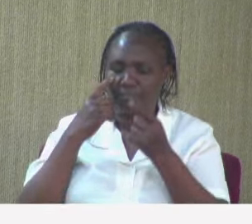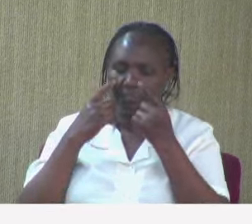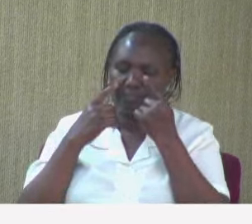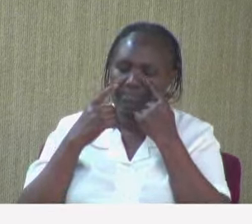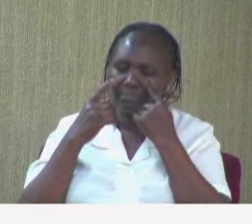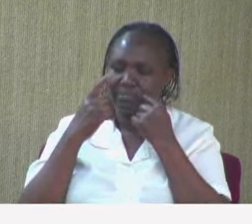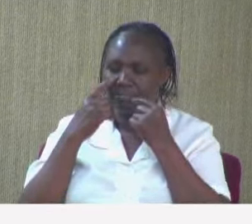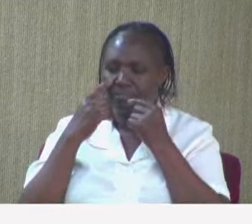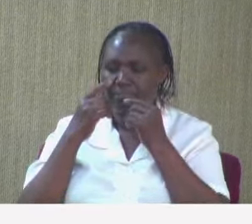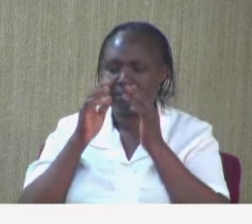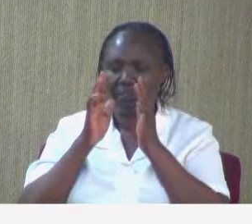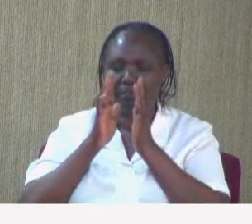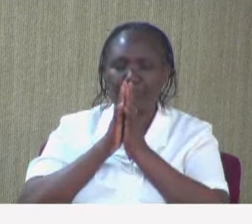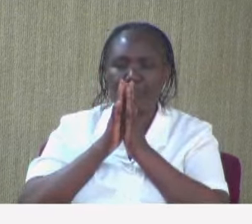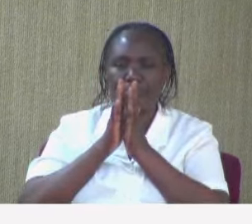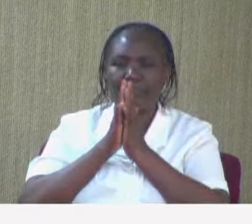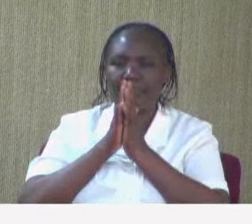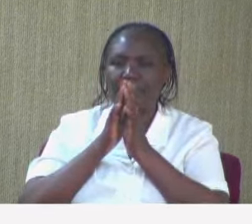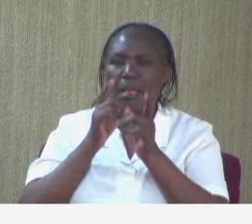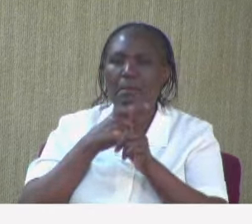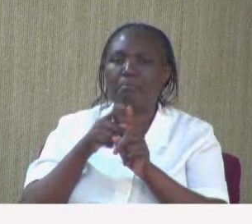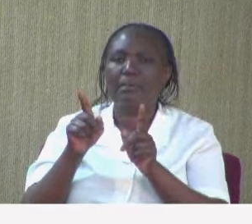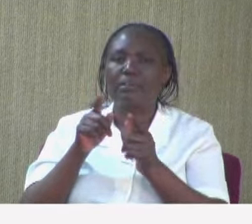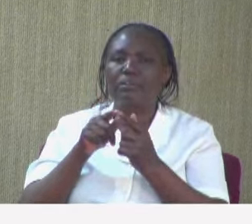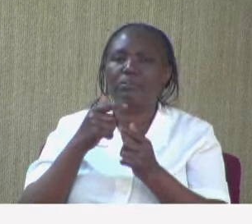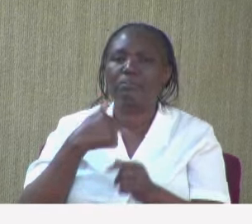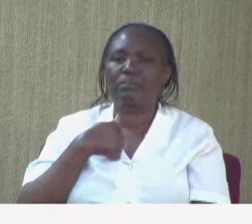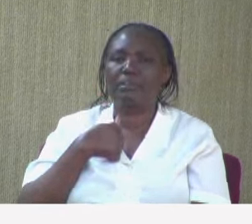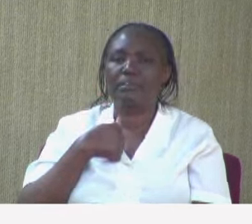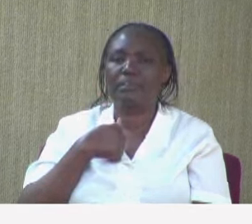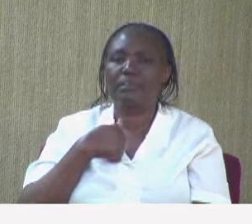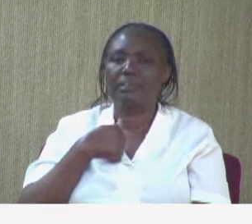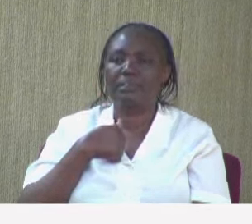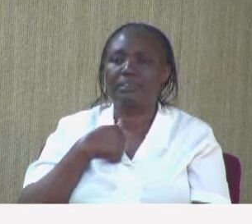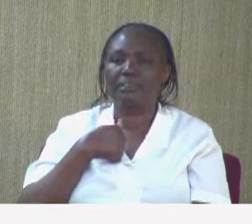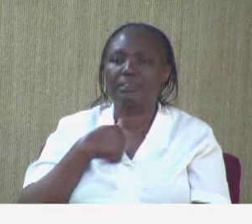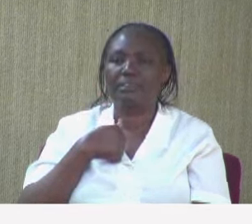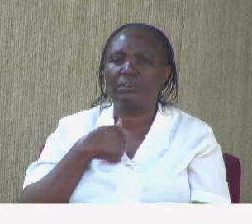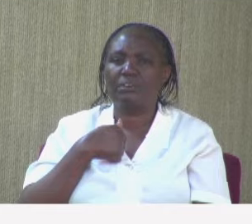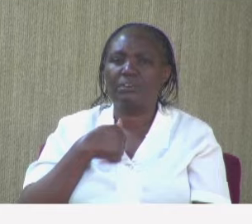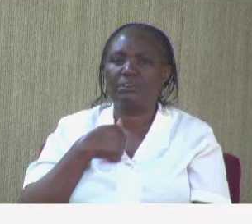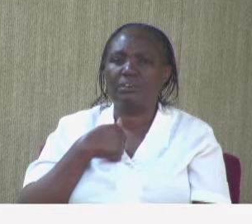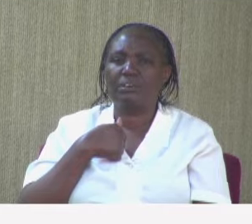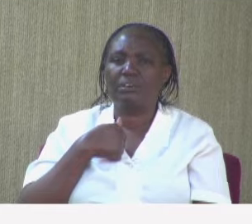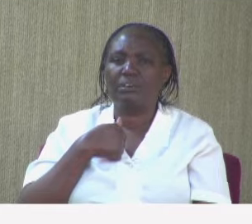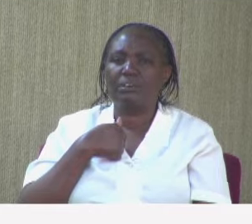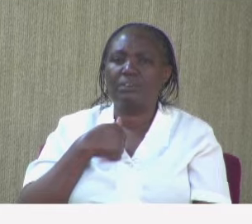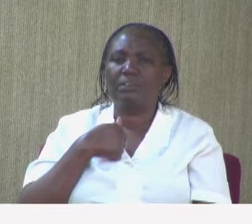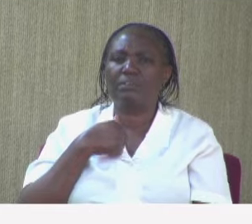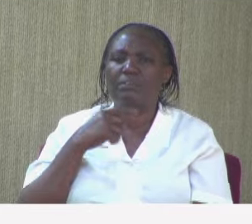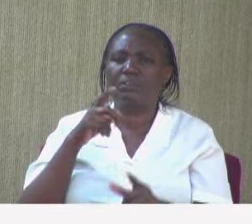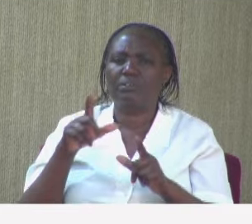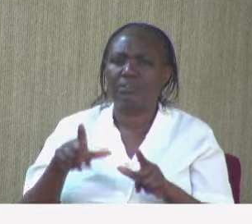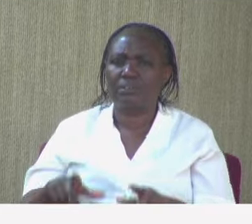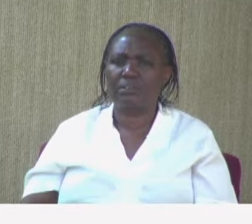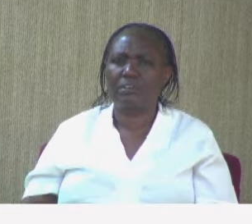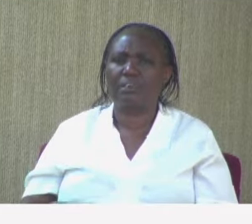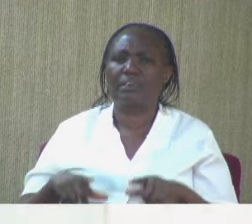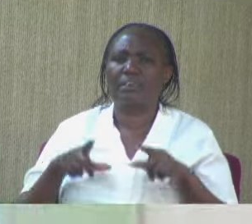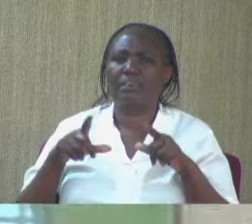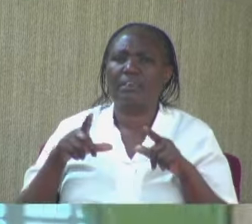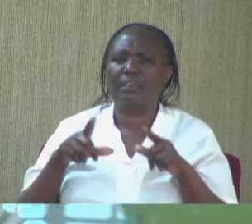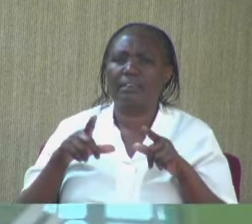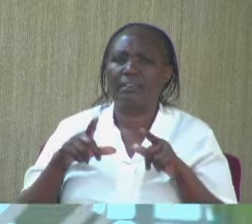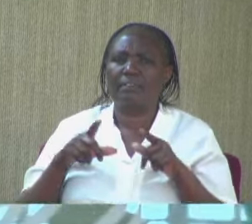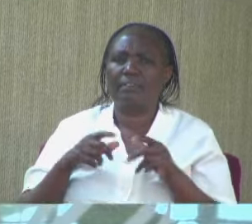prayed so long. But to me, it was heaven. It was life. Did you catch that